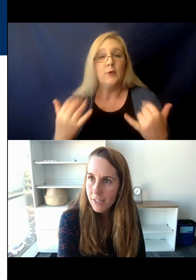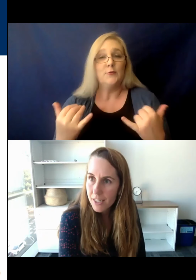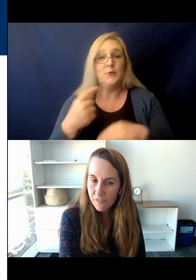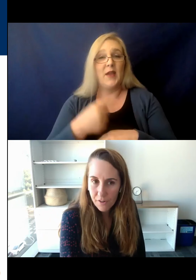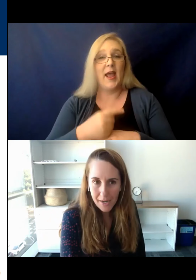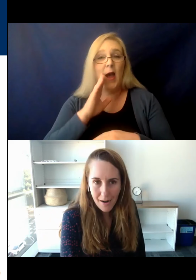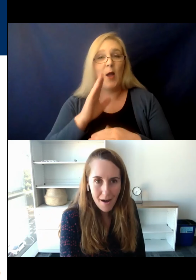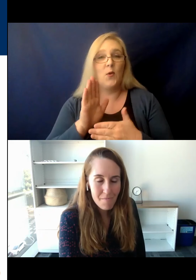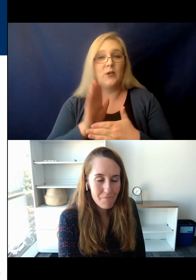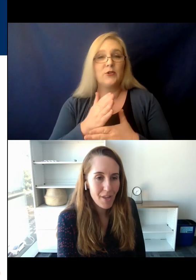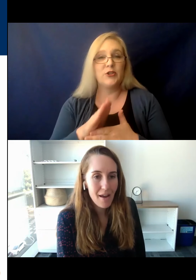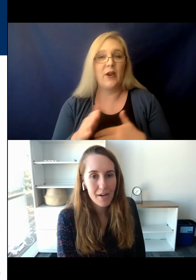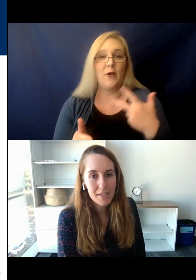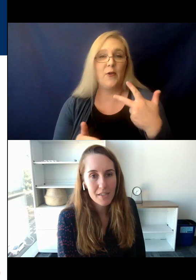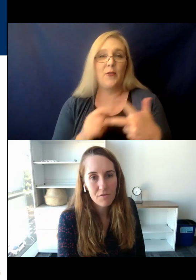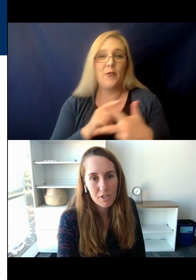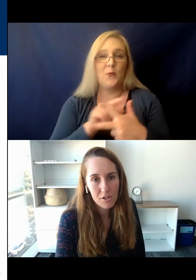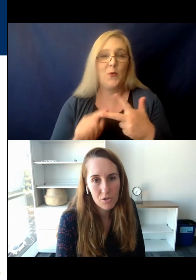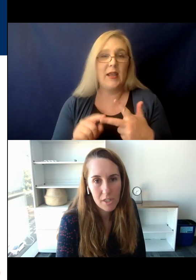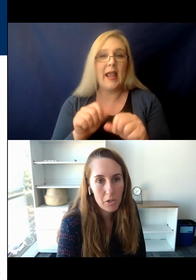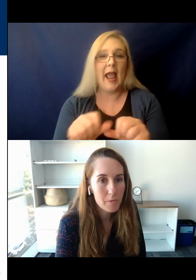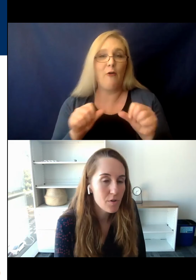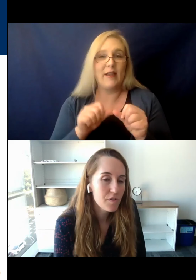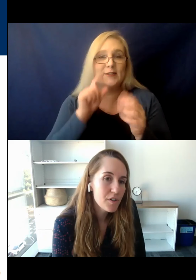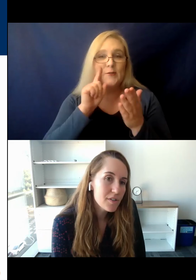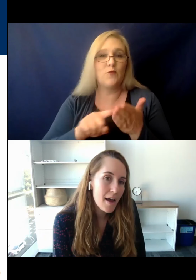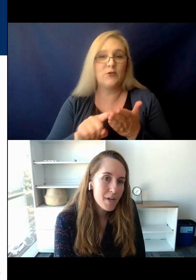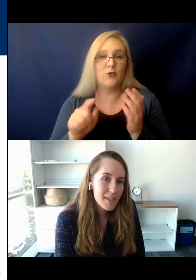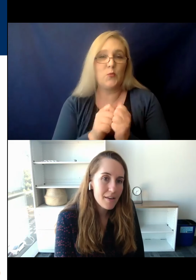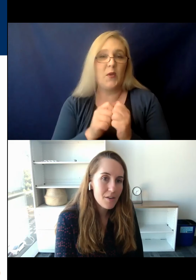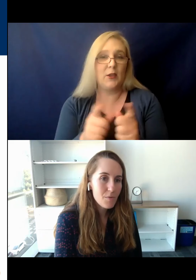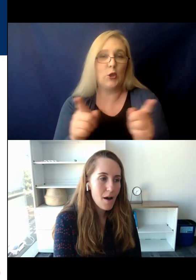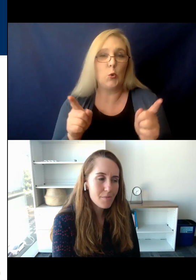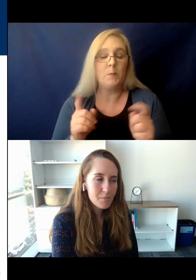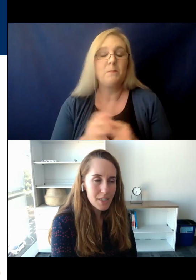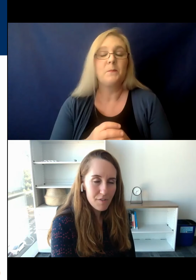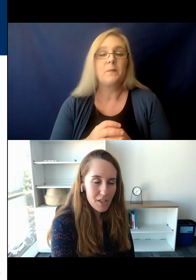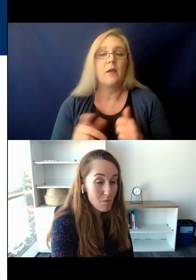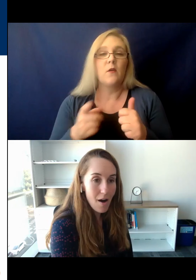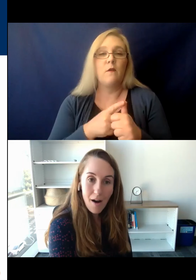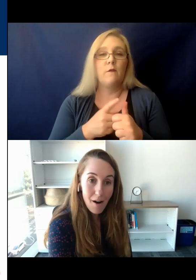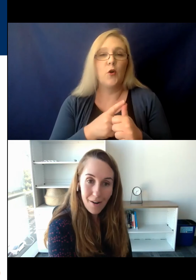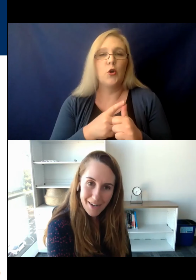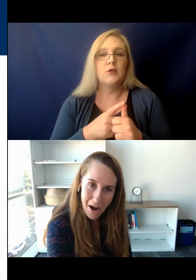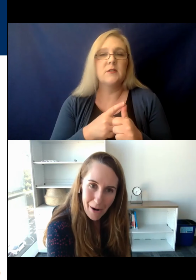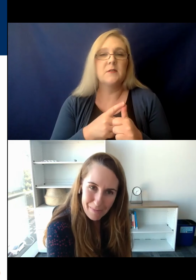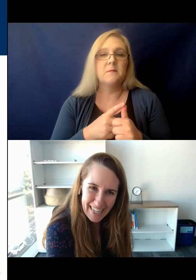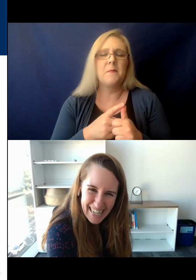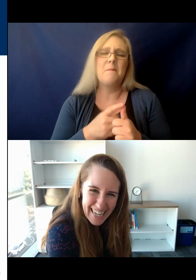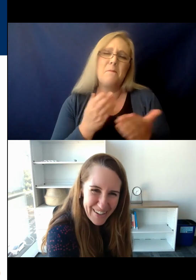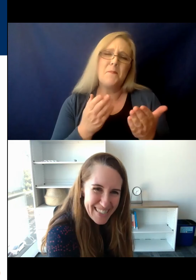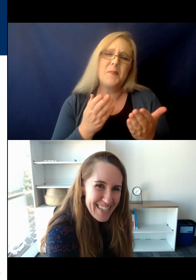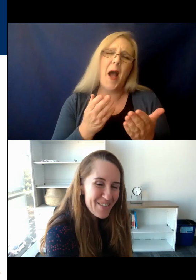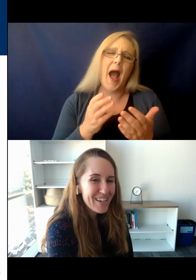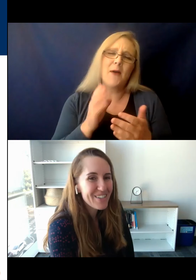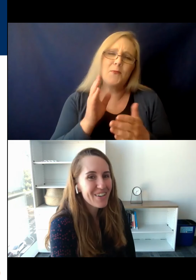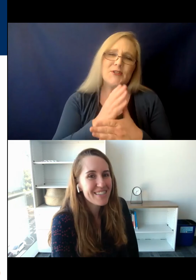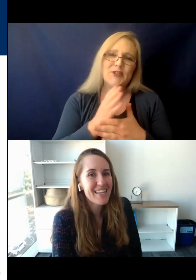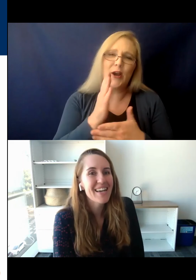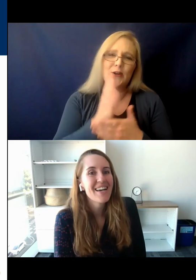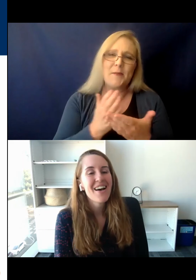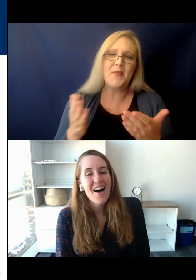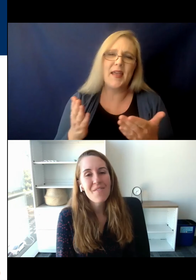3 different areas of research with you. So first, I'm going to tell you some stuff that you already know, I'm guessing, based on where